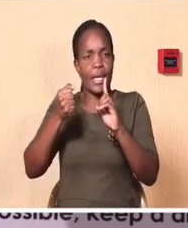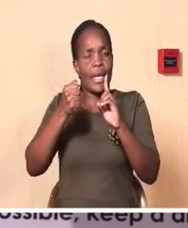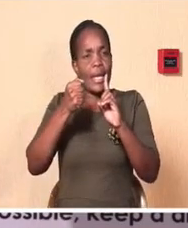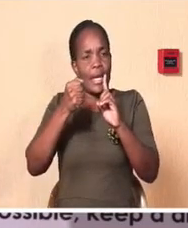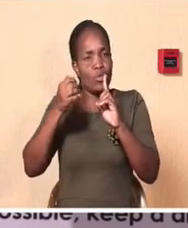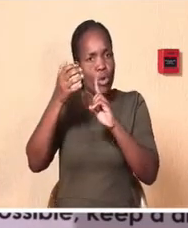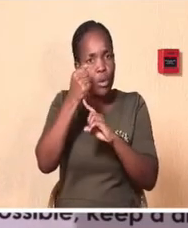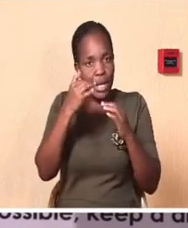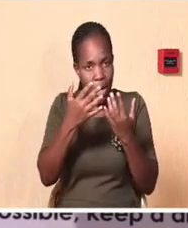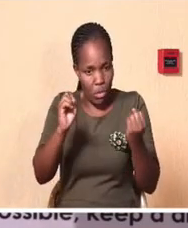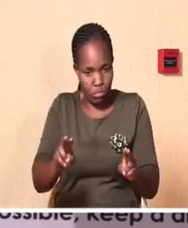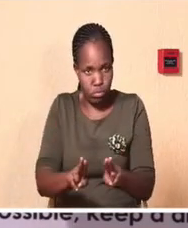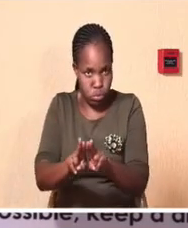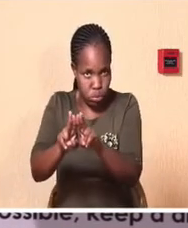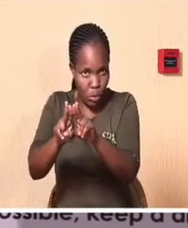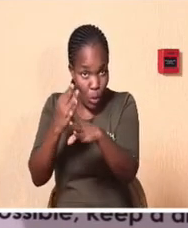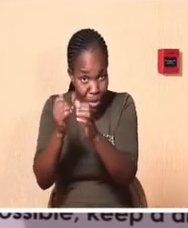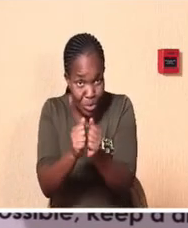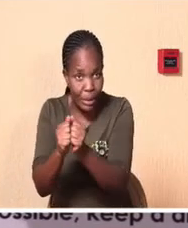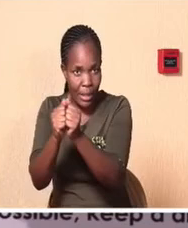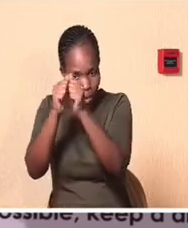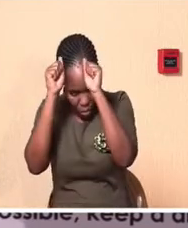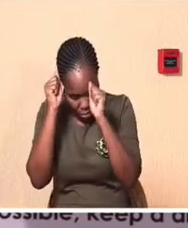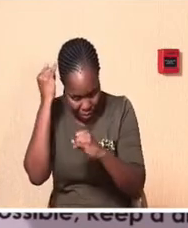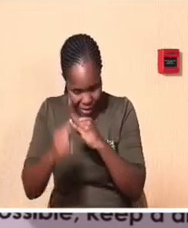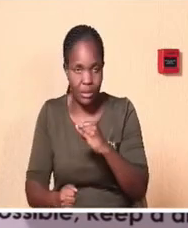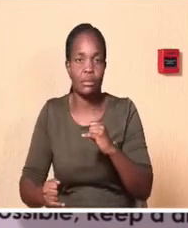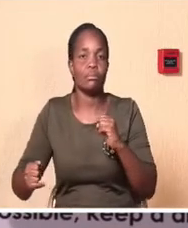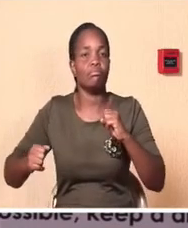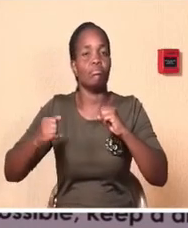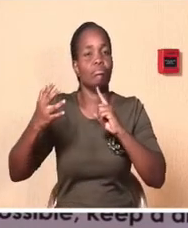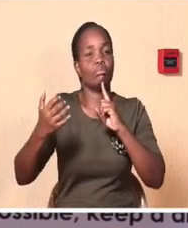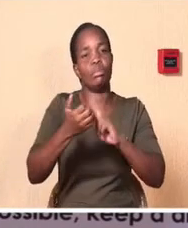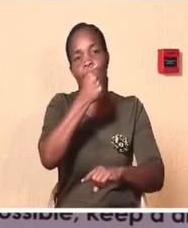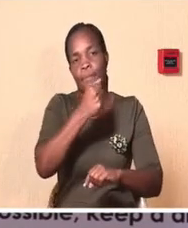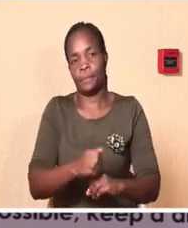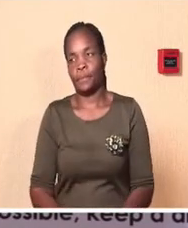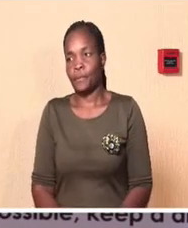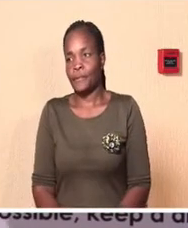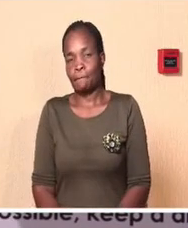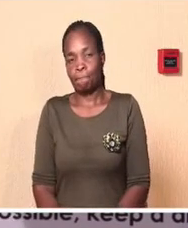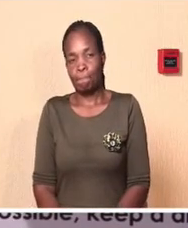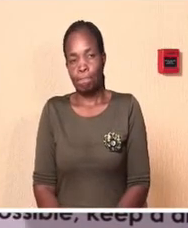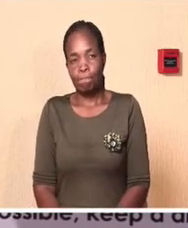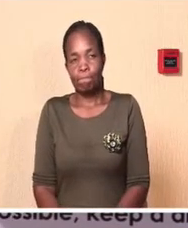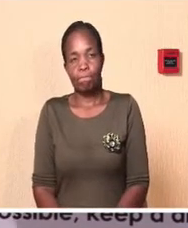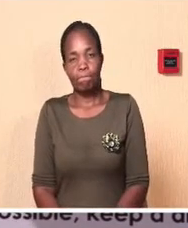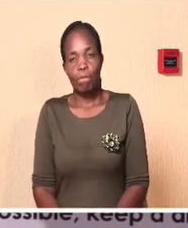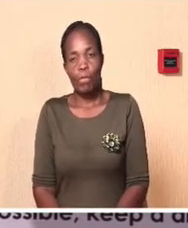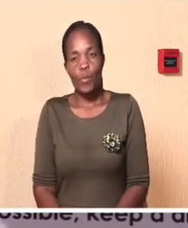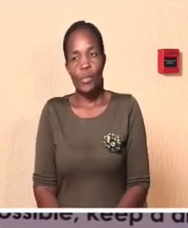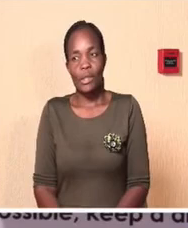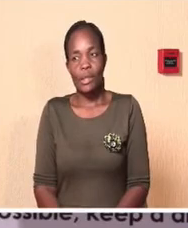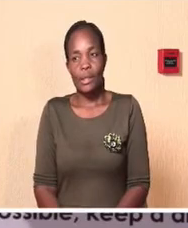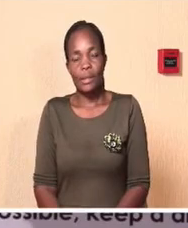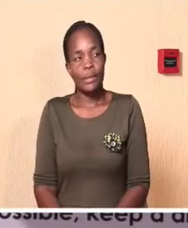same direction. Now, having said that, I just want to say a bit about the last question you